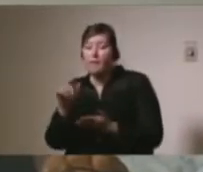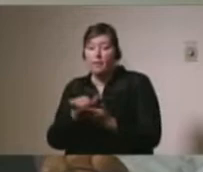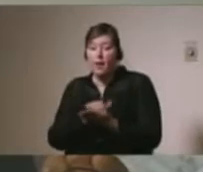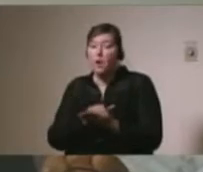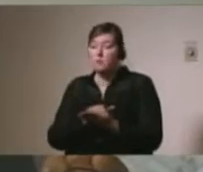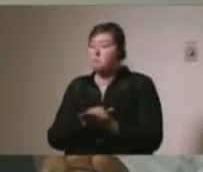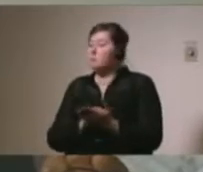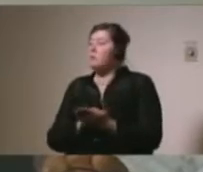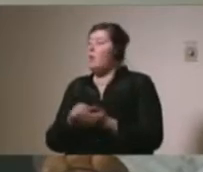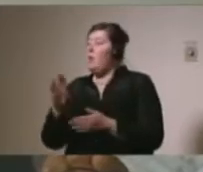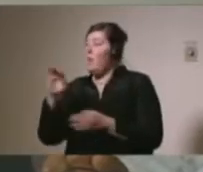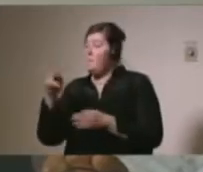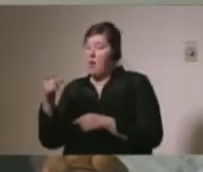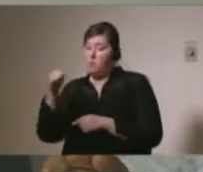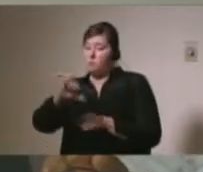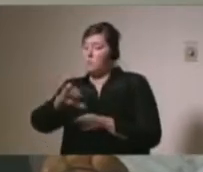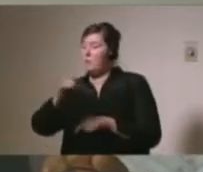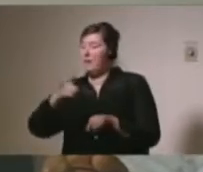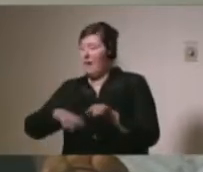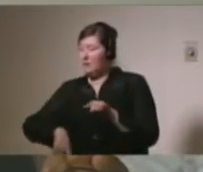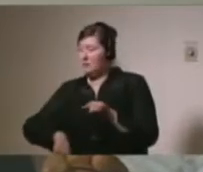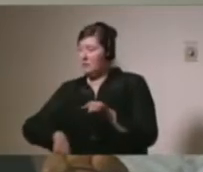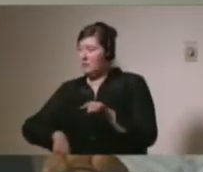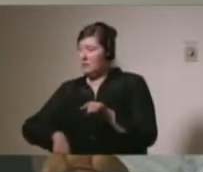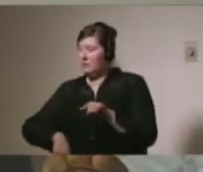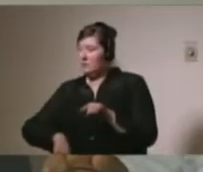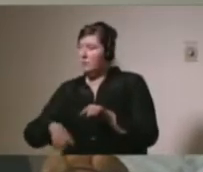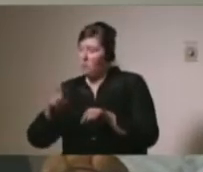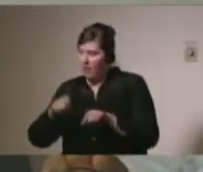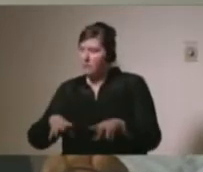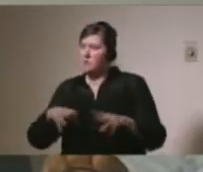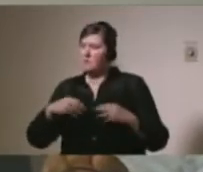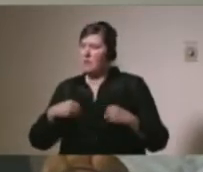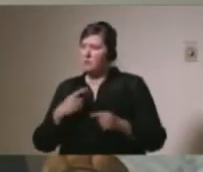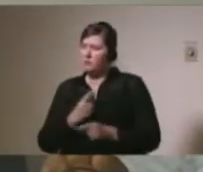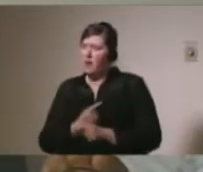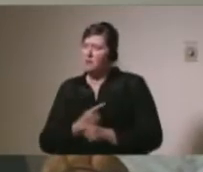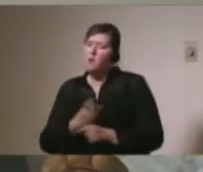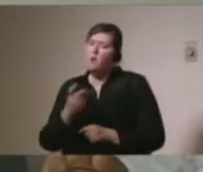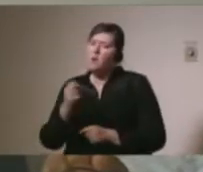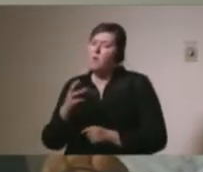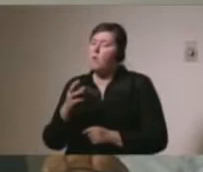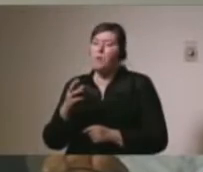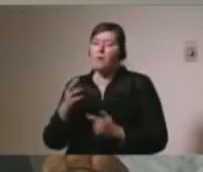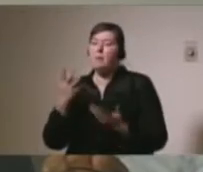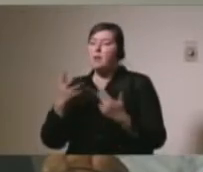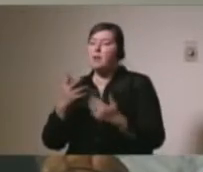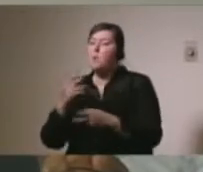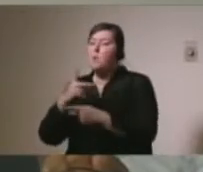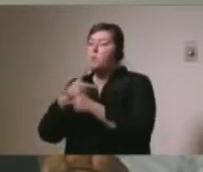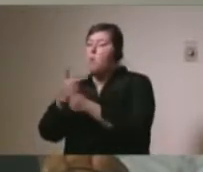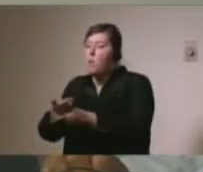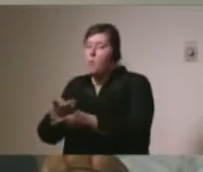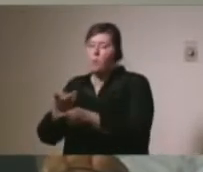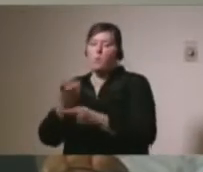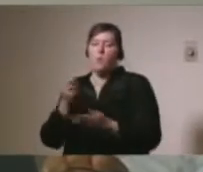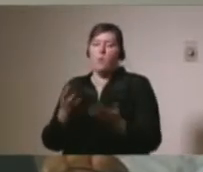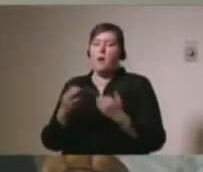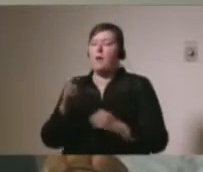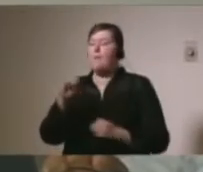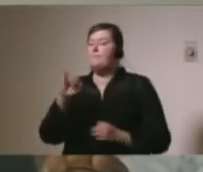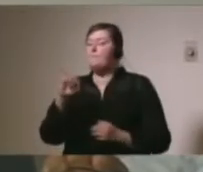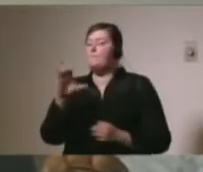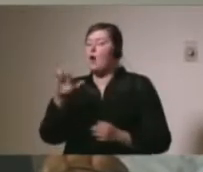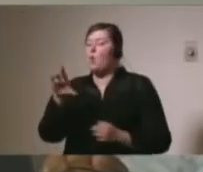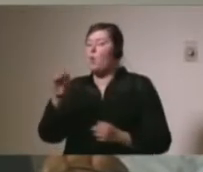If you're taking deposits from a community, you must extend loans in that community, or microcredit initiatives.